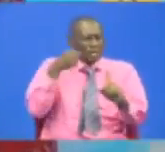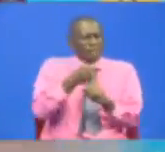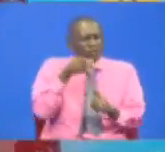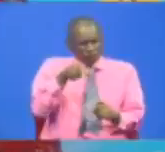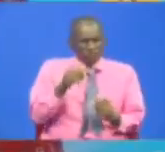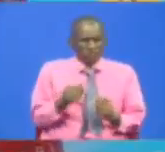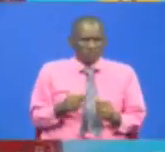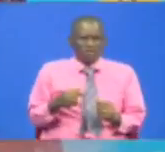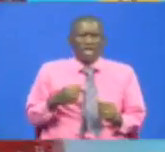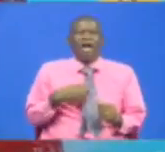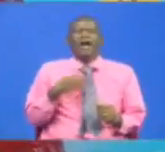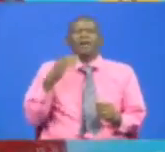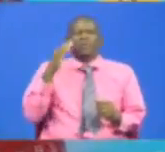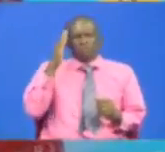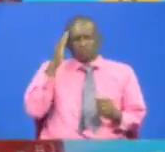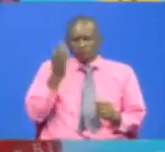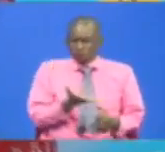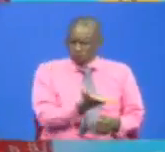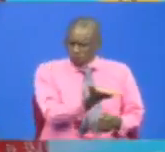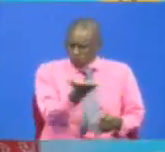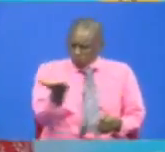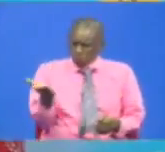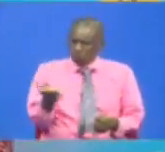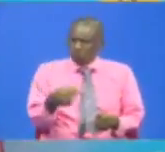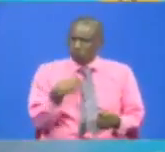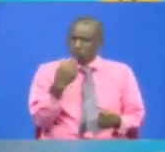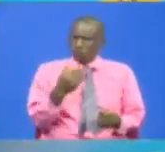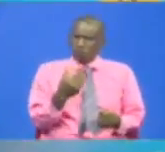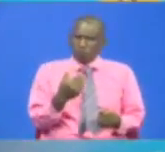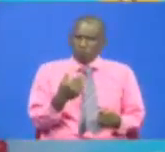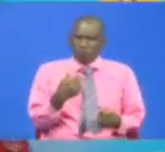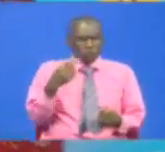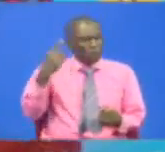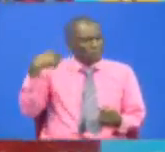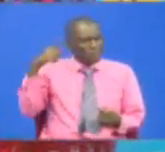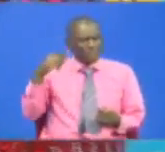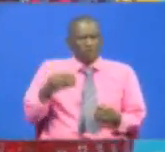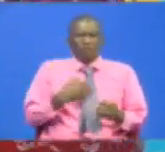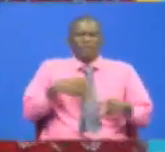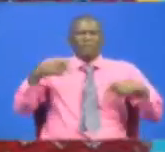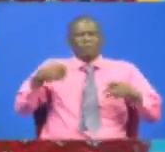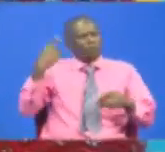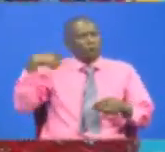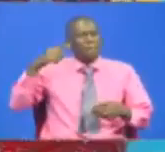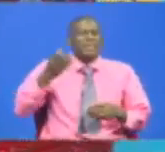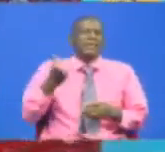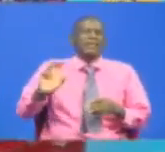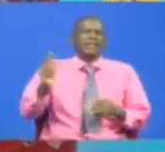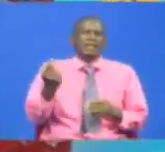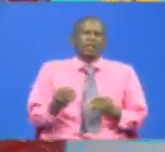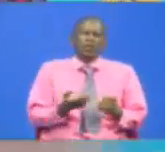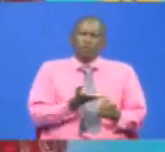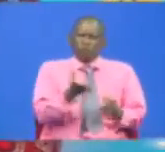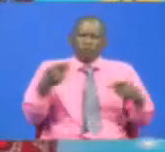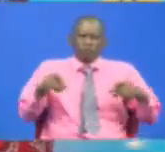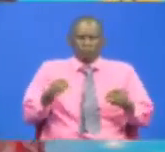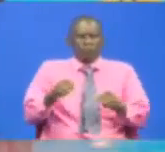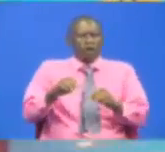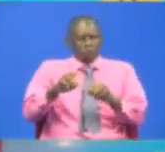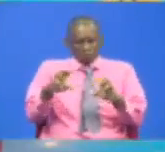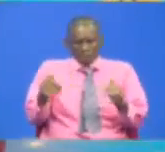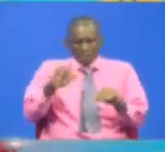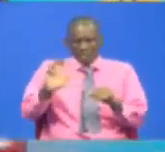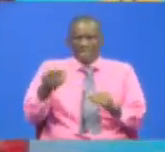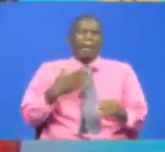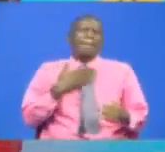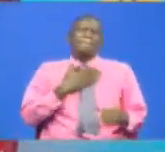I think for those who are sane, there are guys who are just insane. For those who are sane,